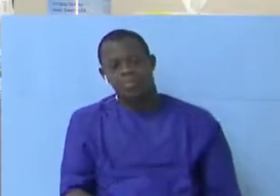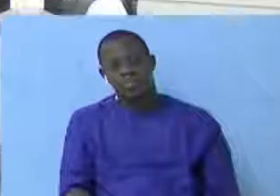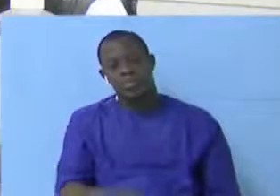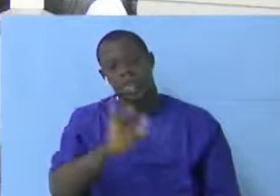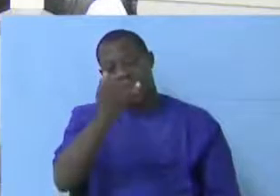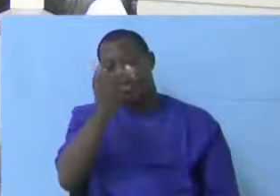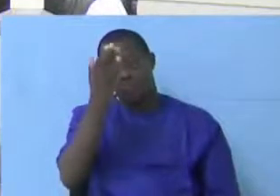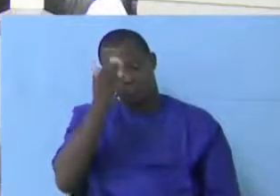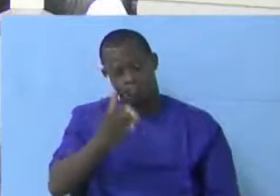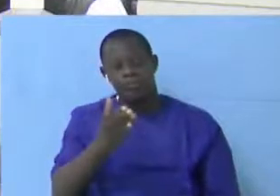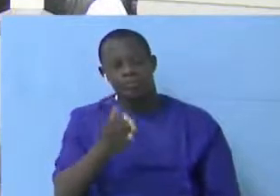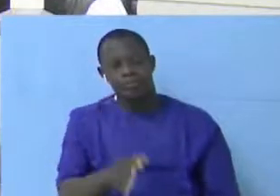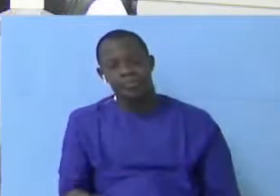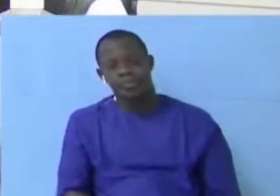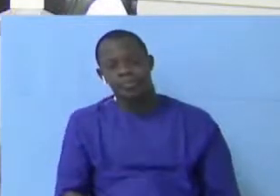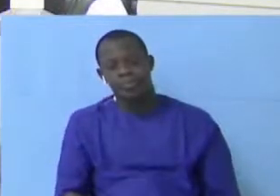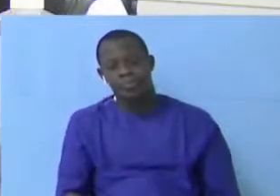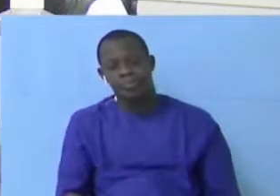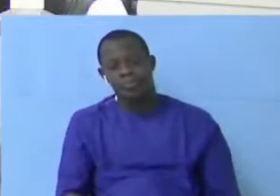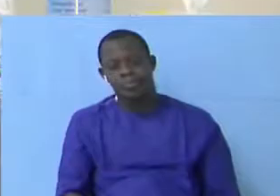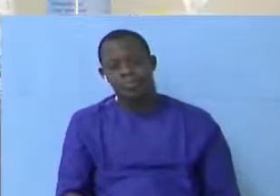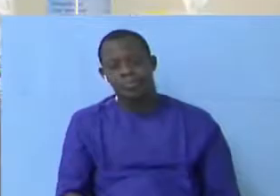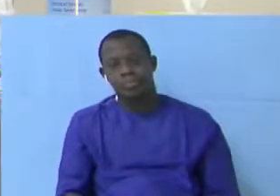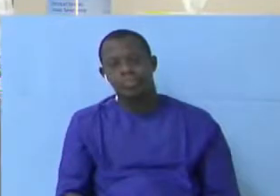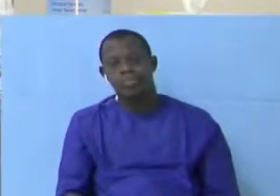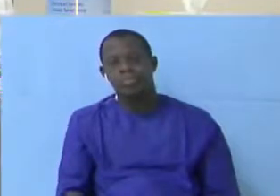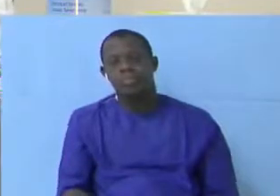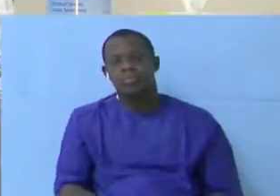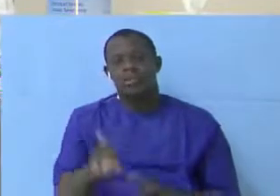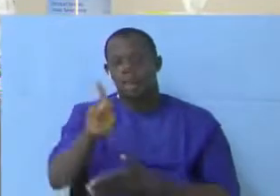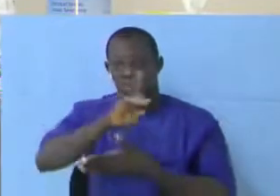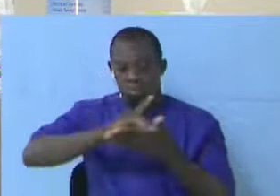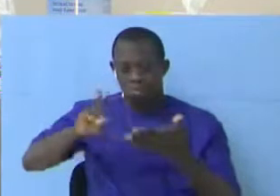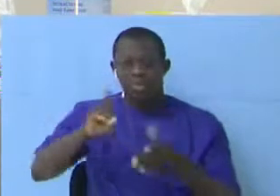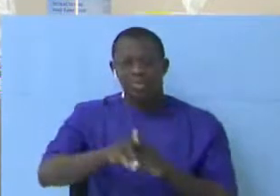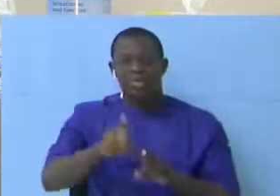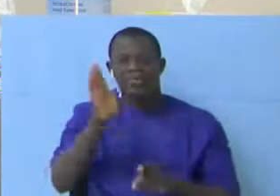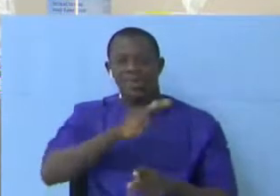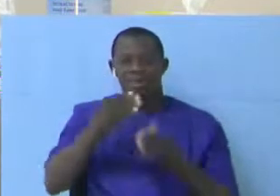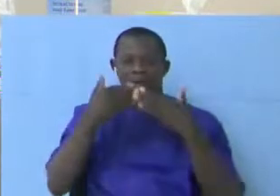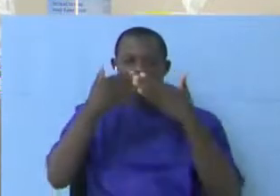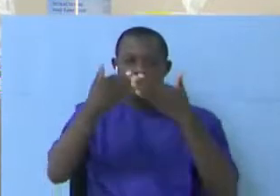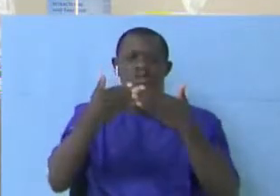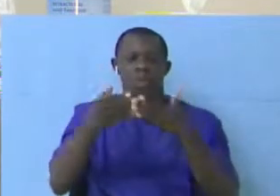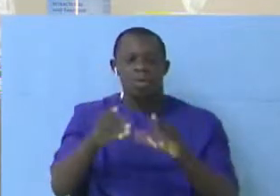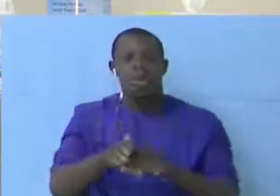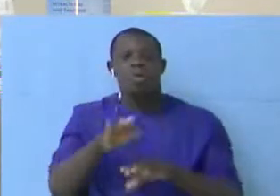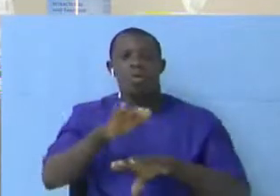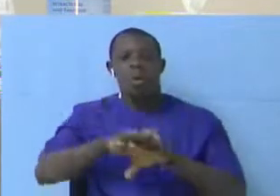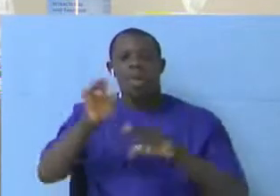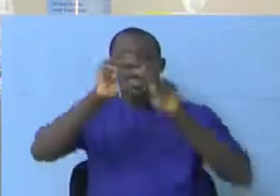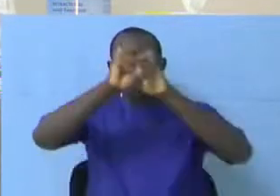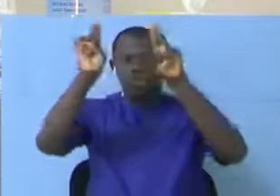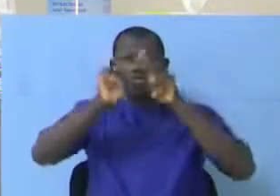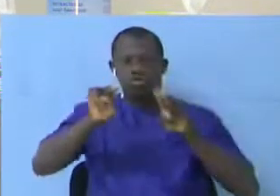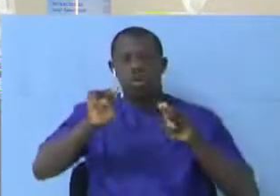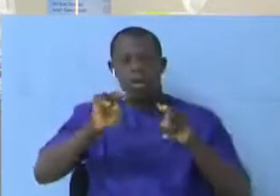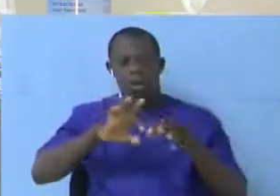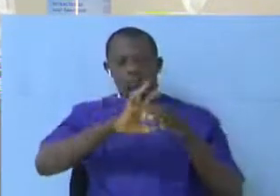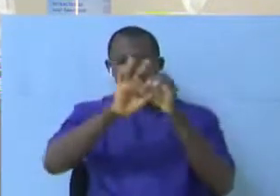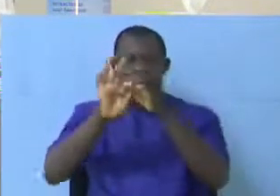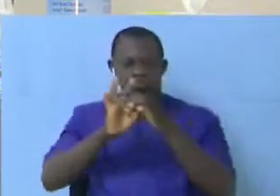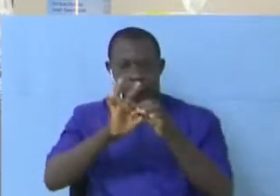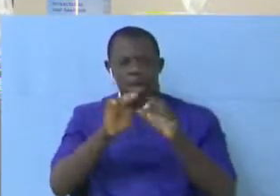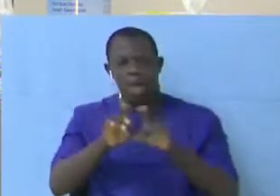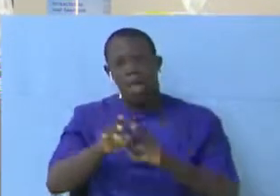Absolutely. In fact, providing false information to international organizations